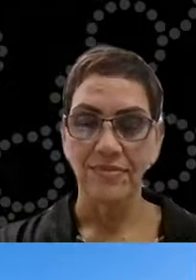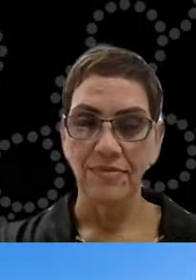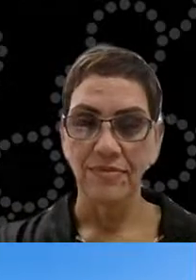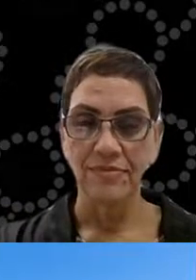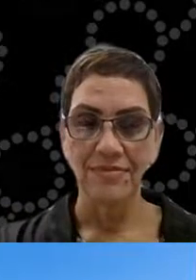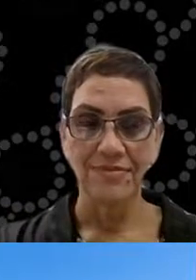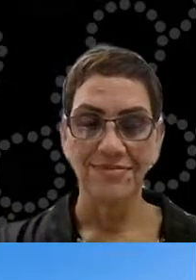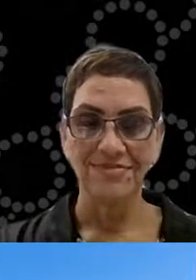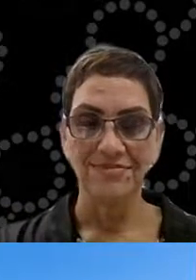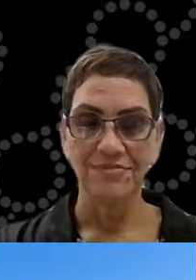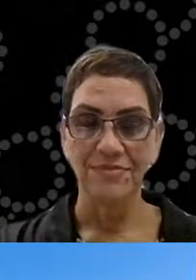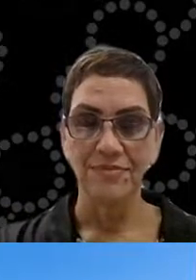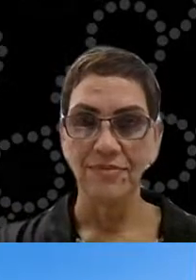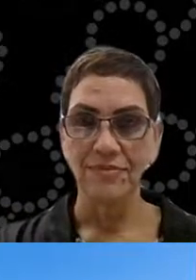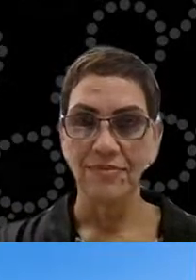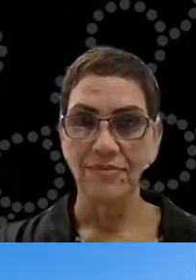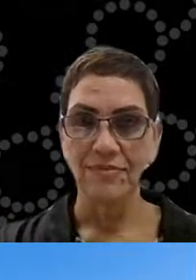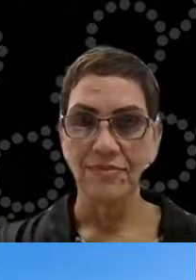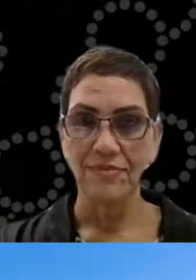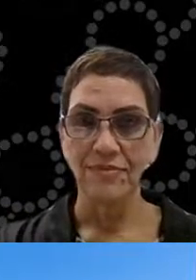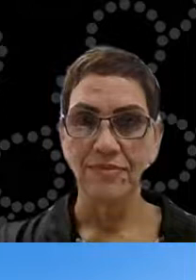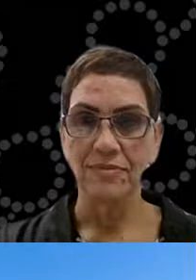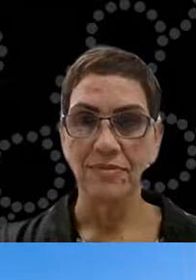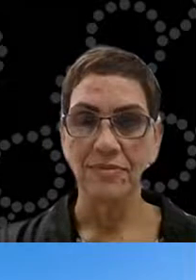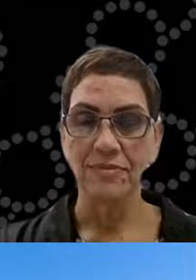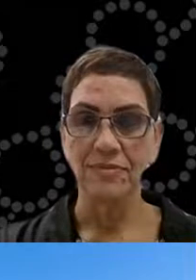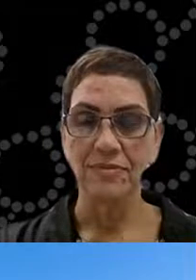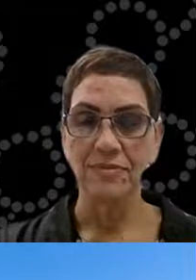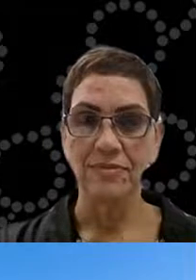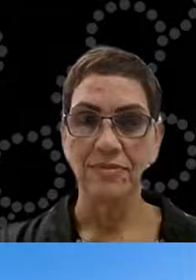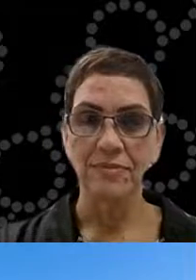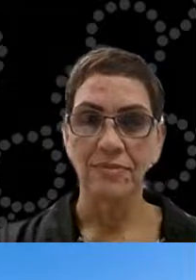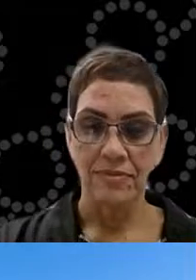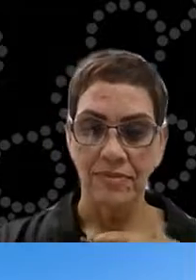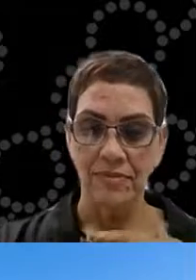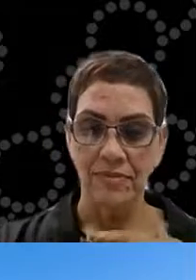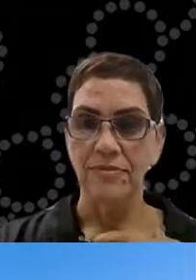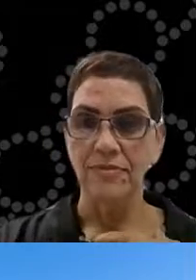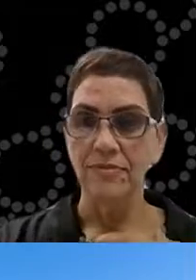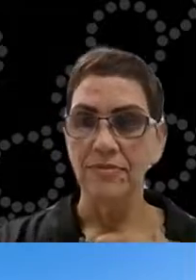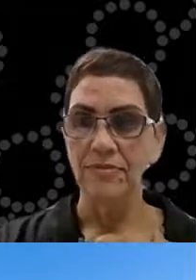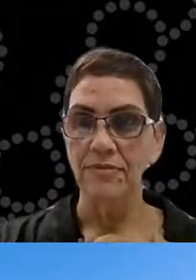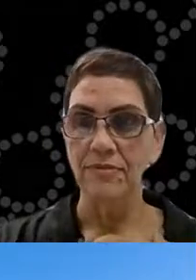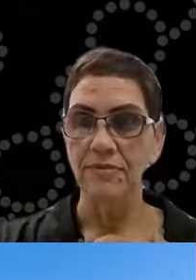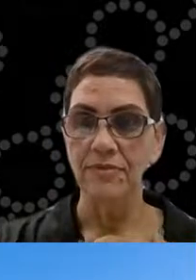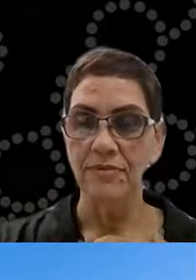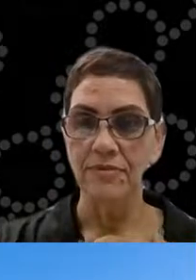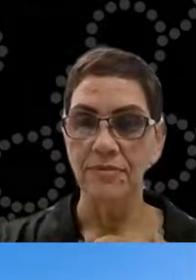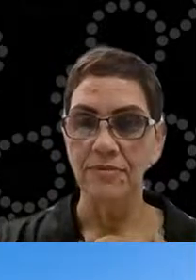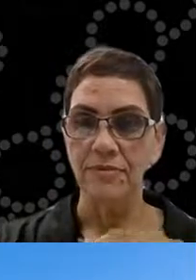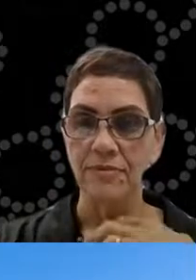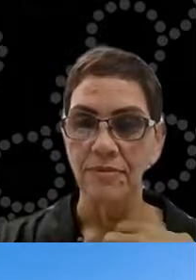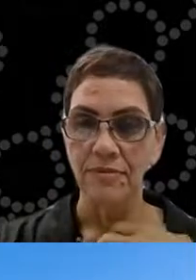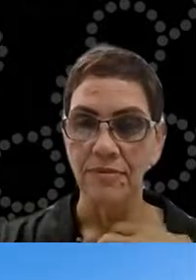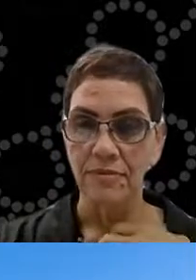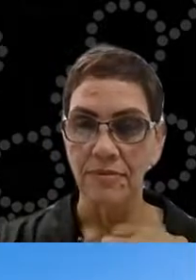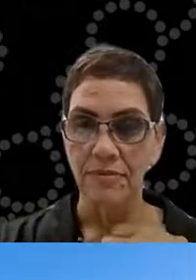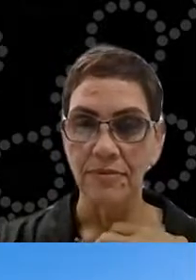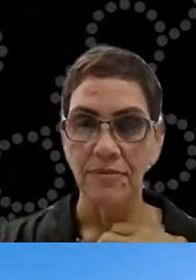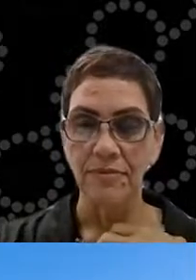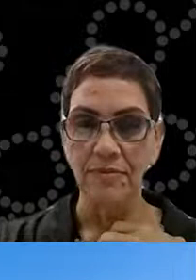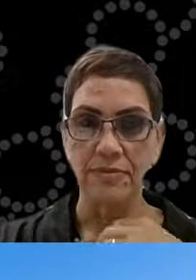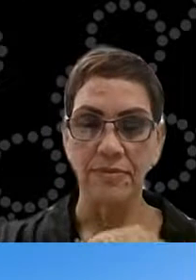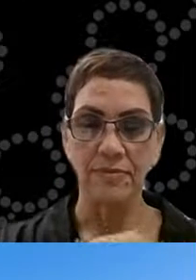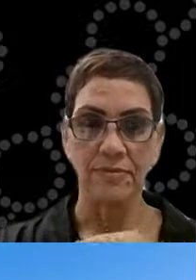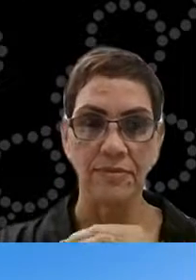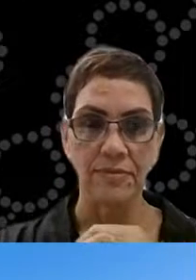to acknowledge the traditional owners of the land on which we gather today and pay my respects to their elders,